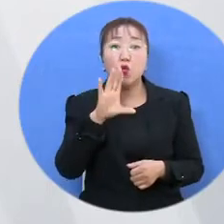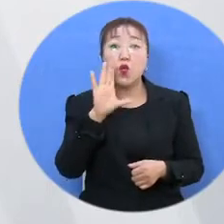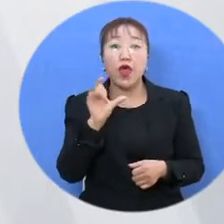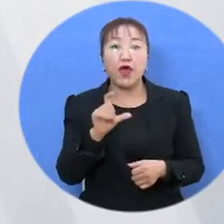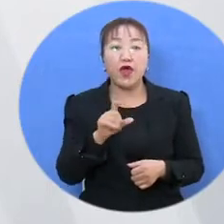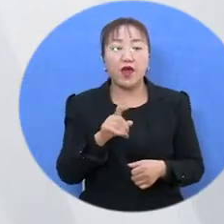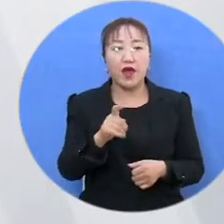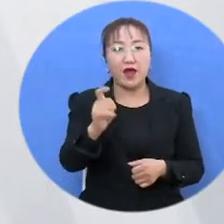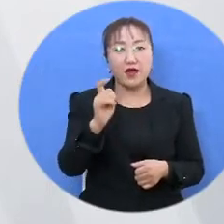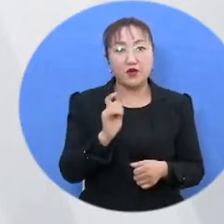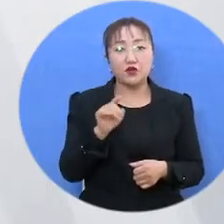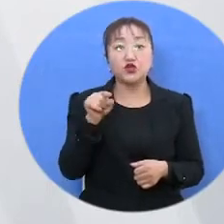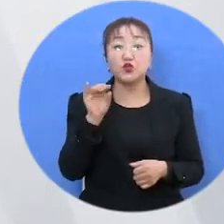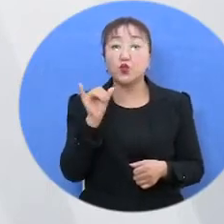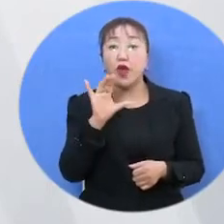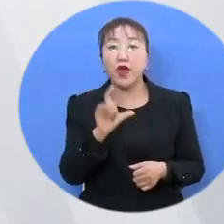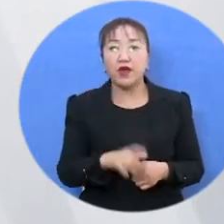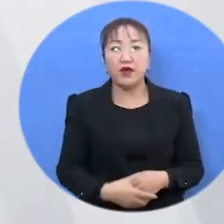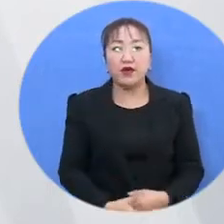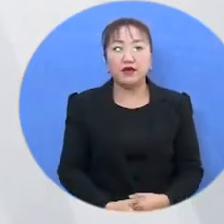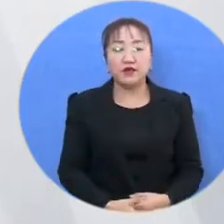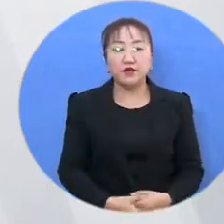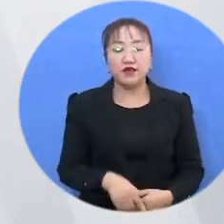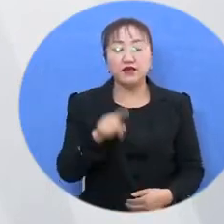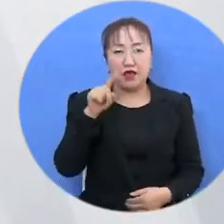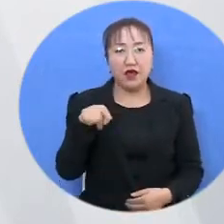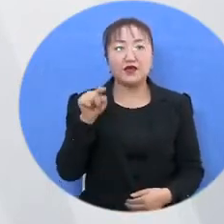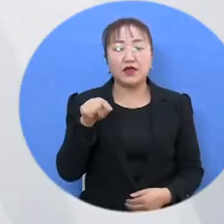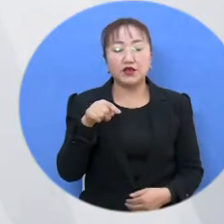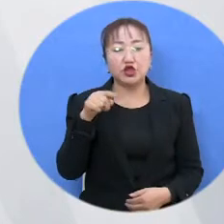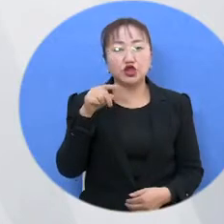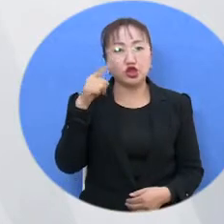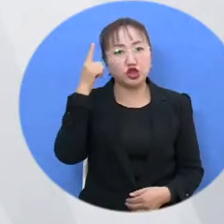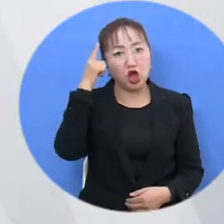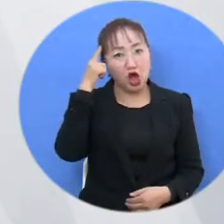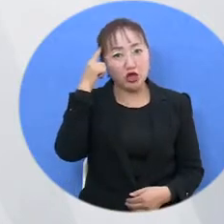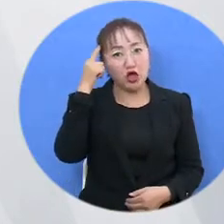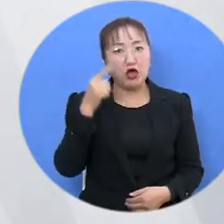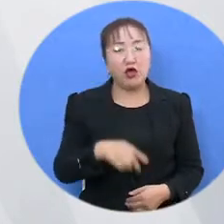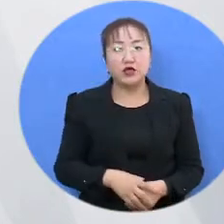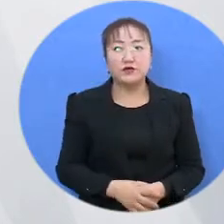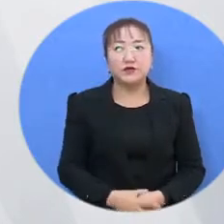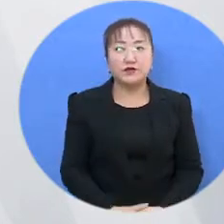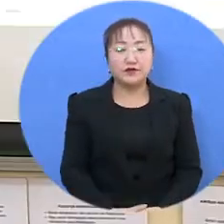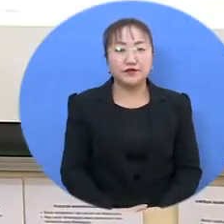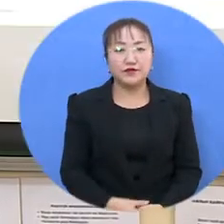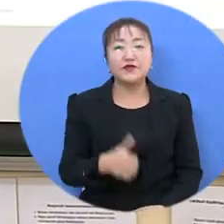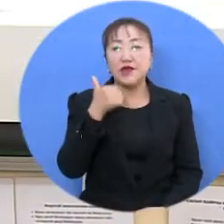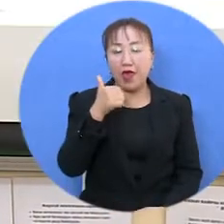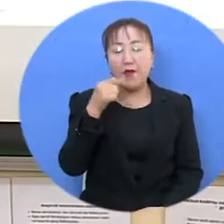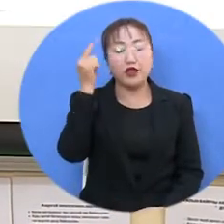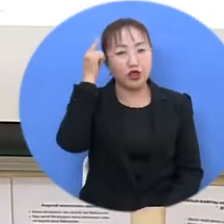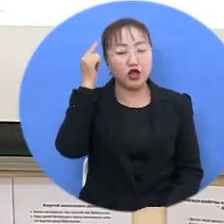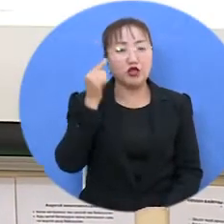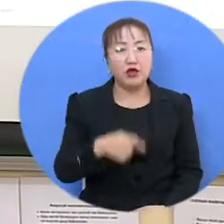answer, what is it? Yes, it's head. If you say it head, you're right. It's head, you